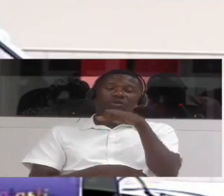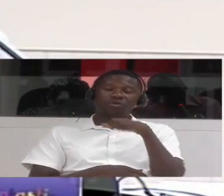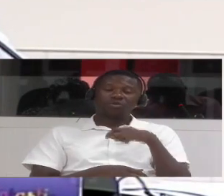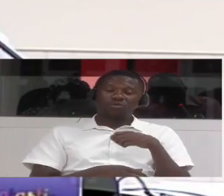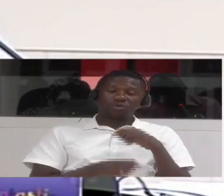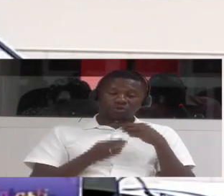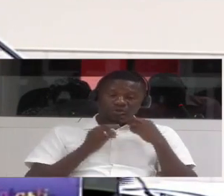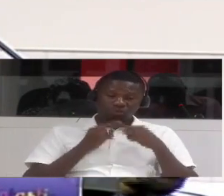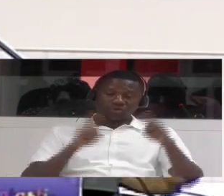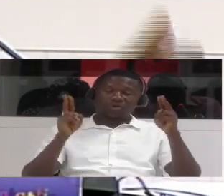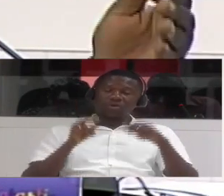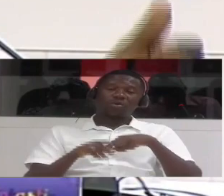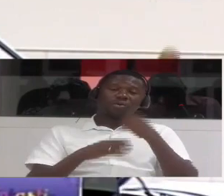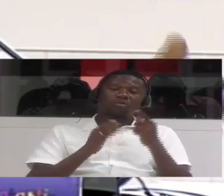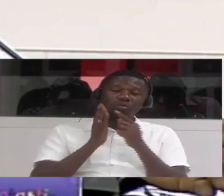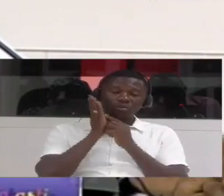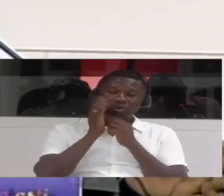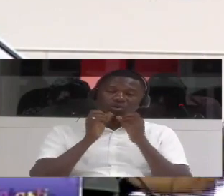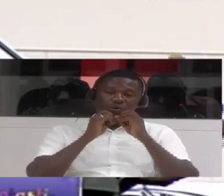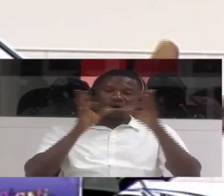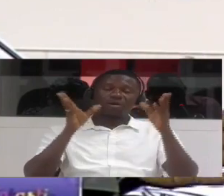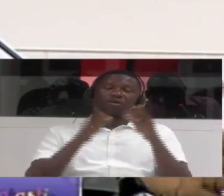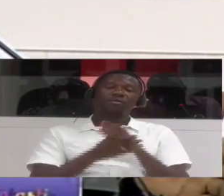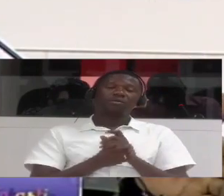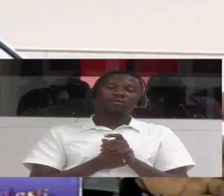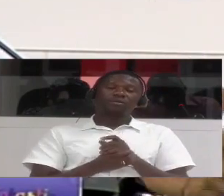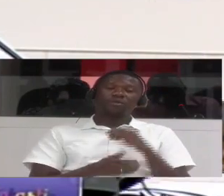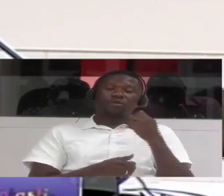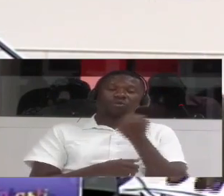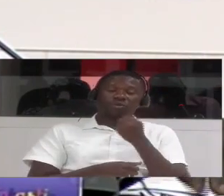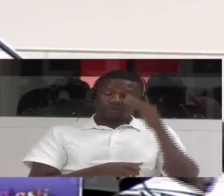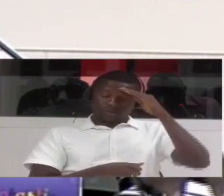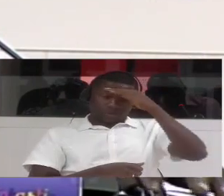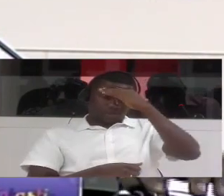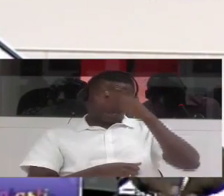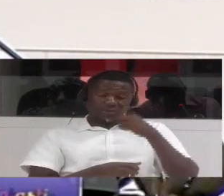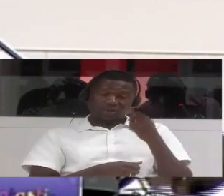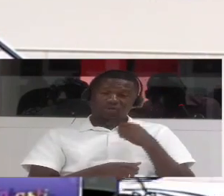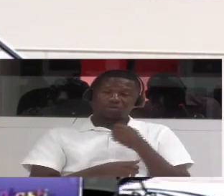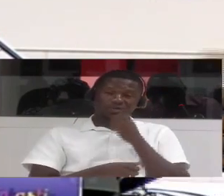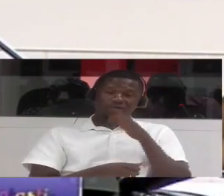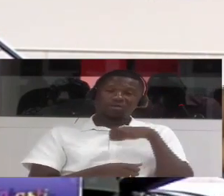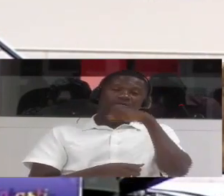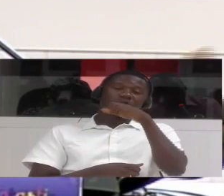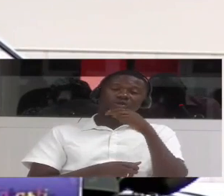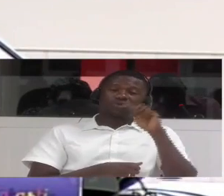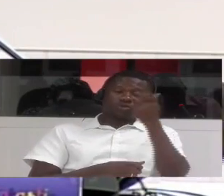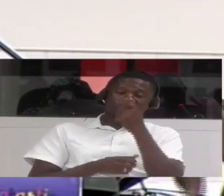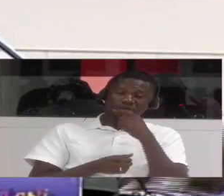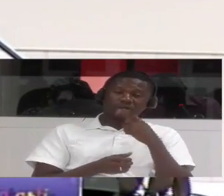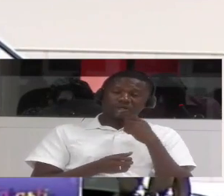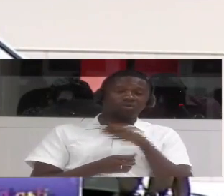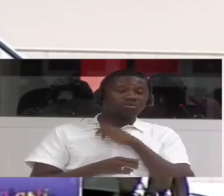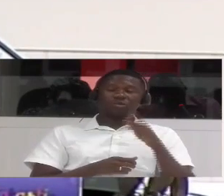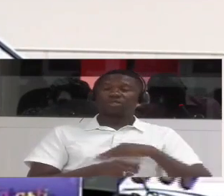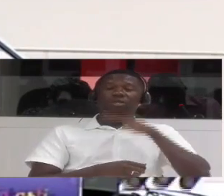broadcasting, because the criminal code had what was called false news, but probably they were not satisfied with the scope of that, and